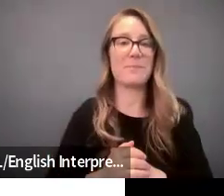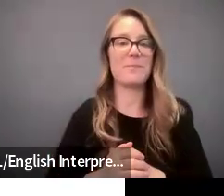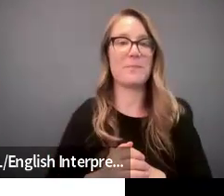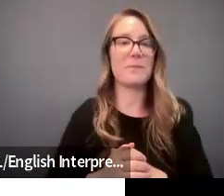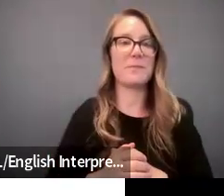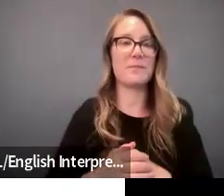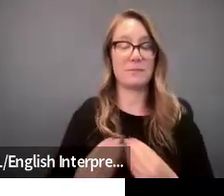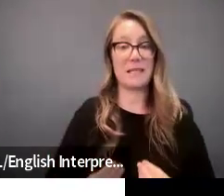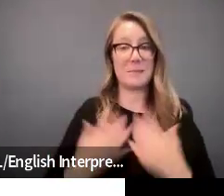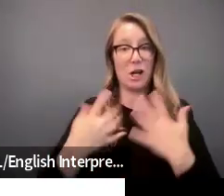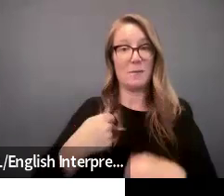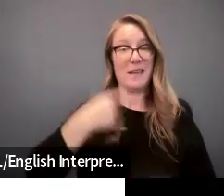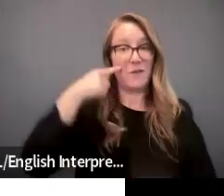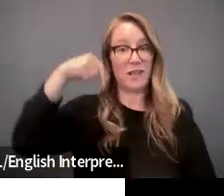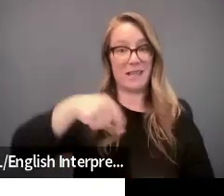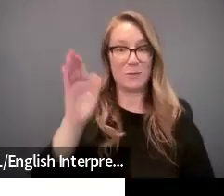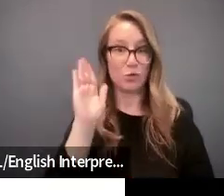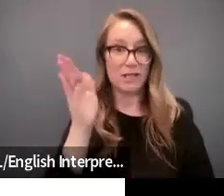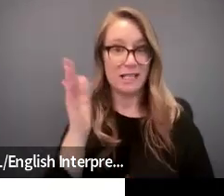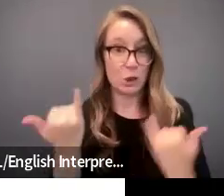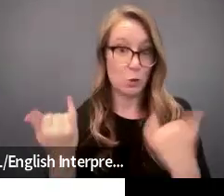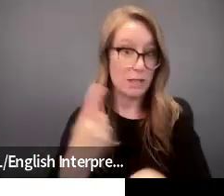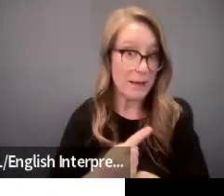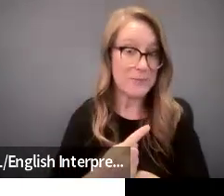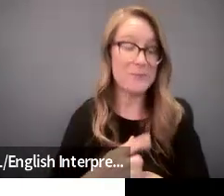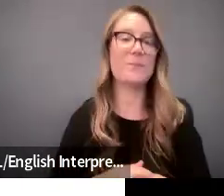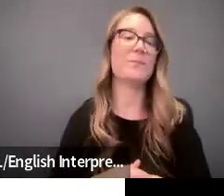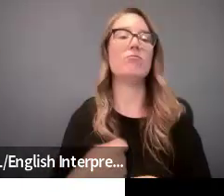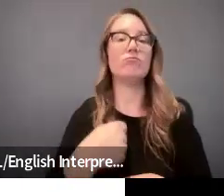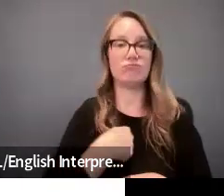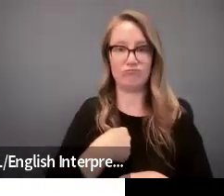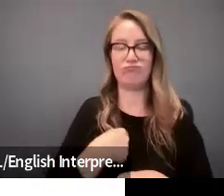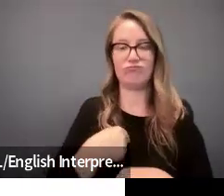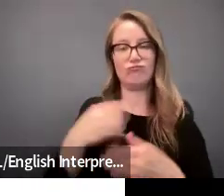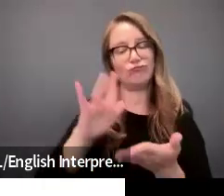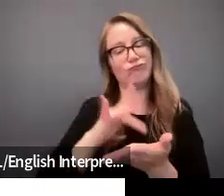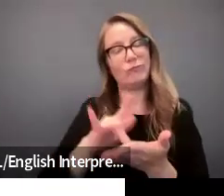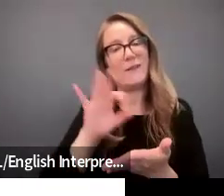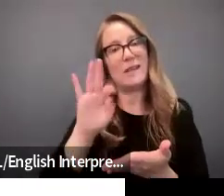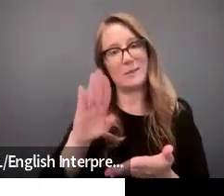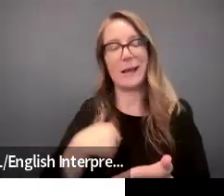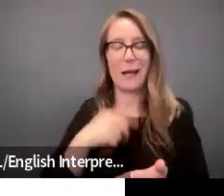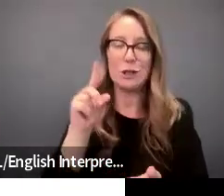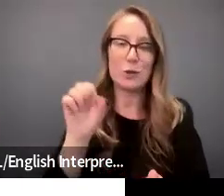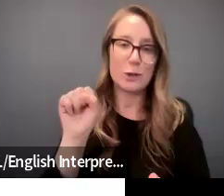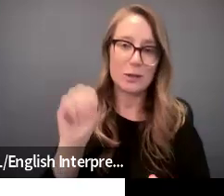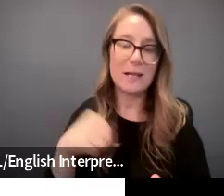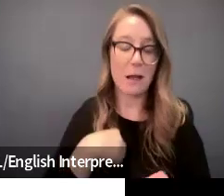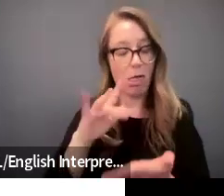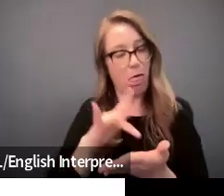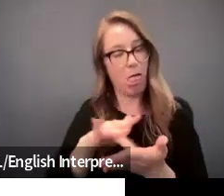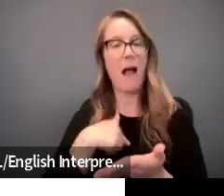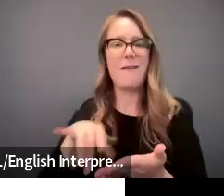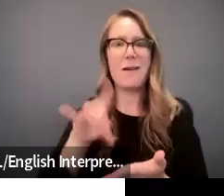what inspired me for this presentation today was I was on Facebook, I do the socials, and found a